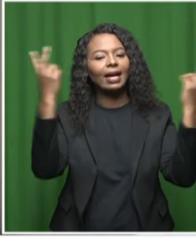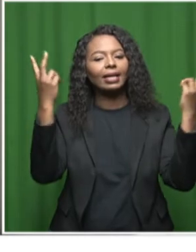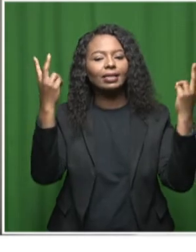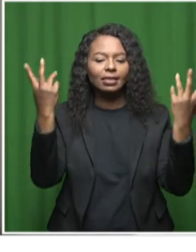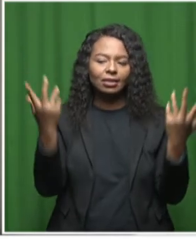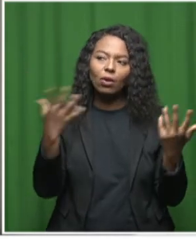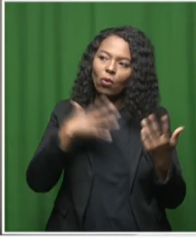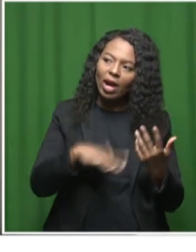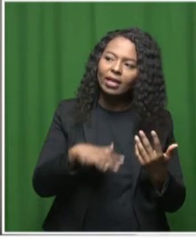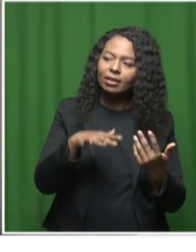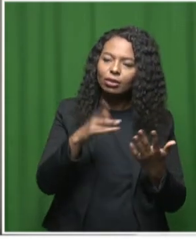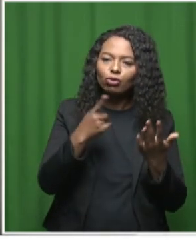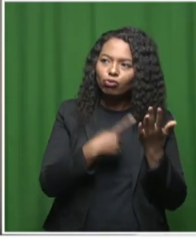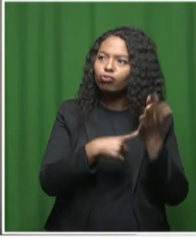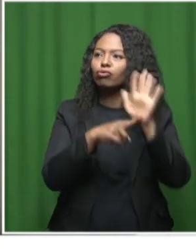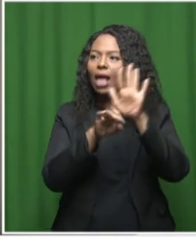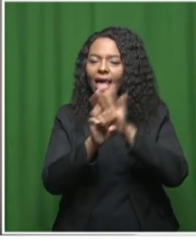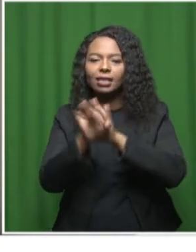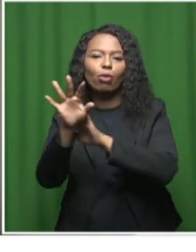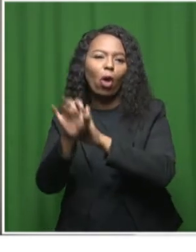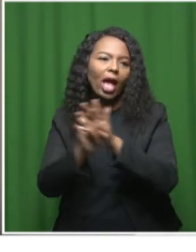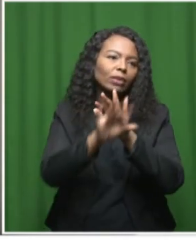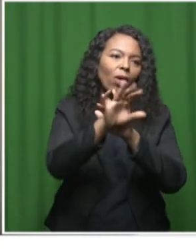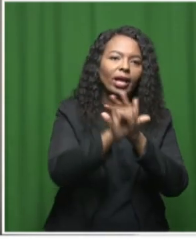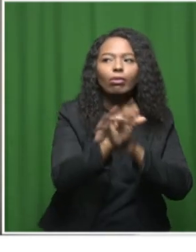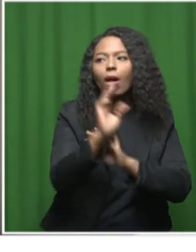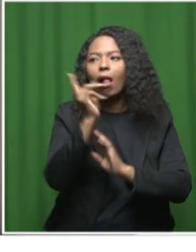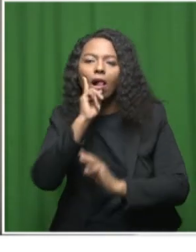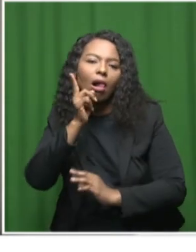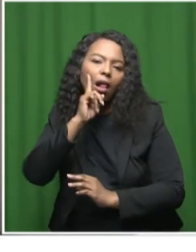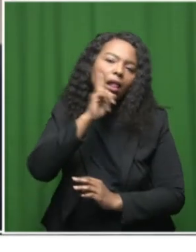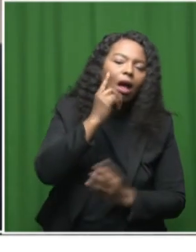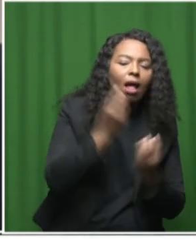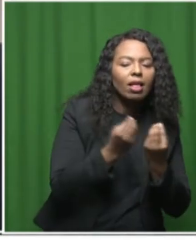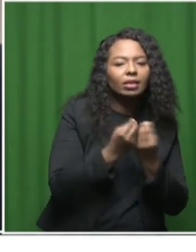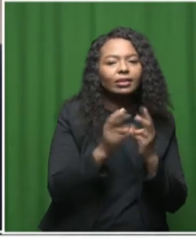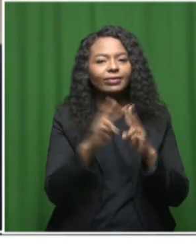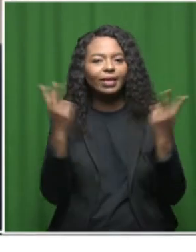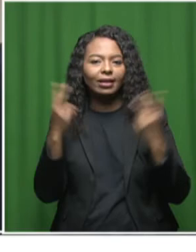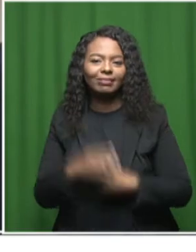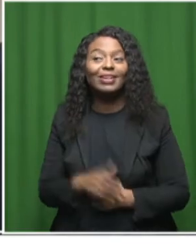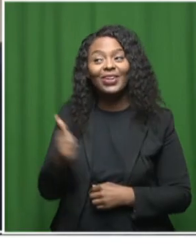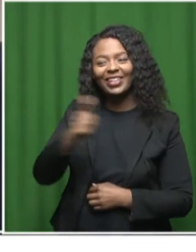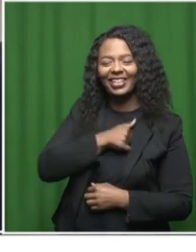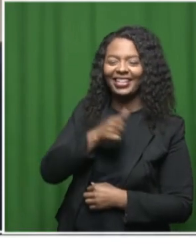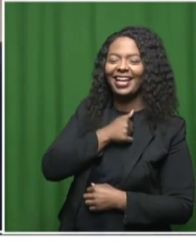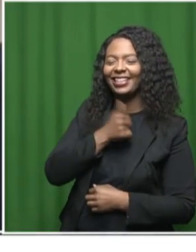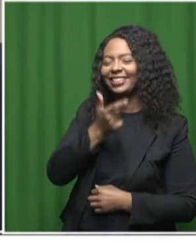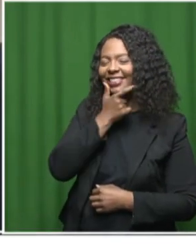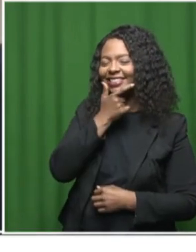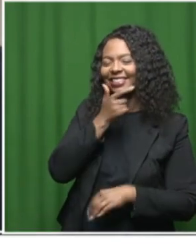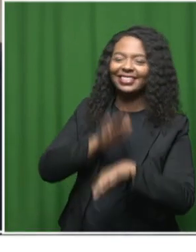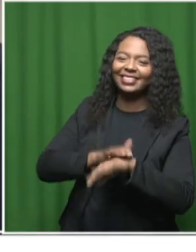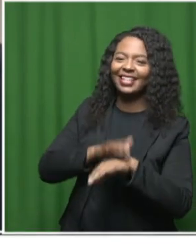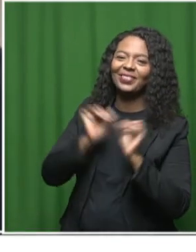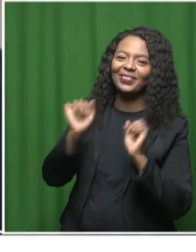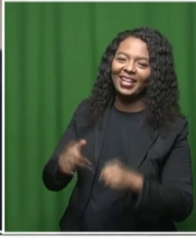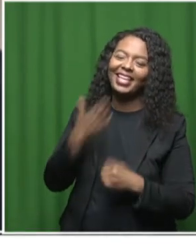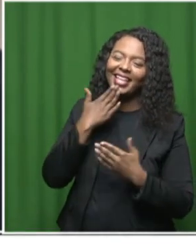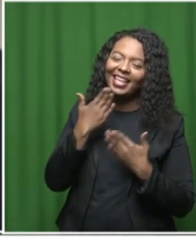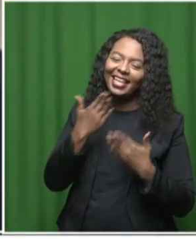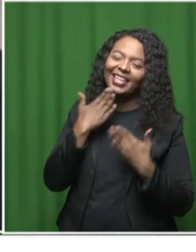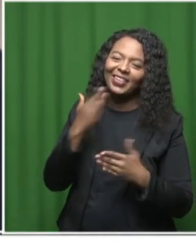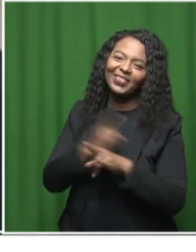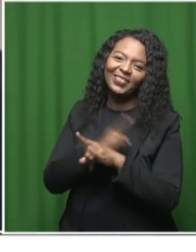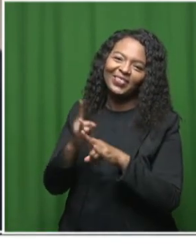exploring. And we've got all of this right on our doorstep. All right. Good luck with the festive season. Thank you so much for talking to us. It